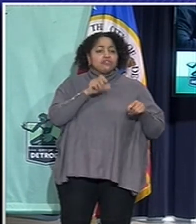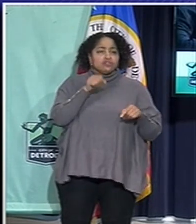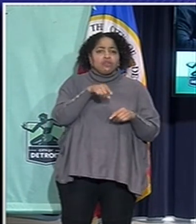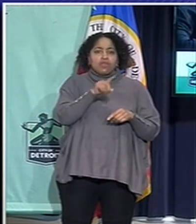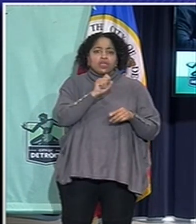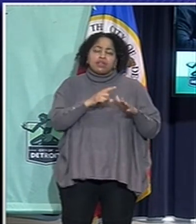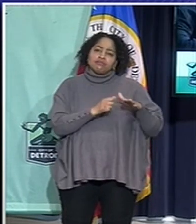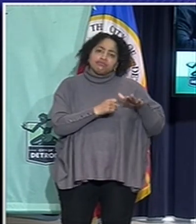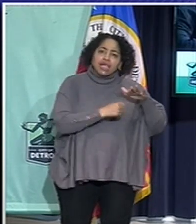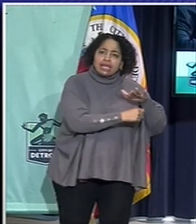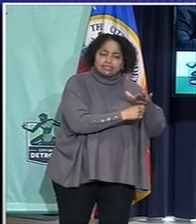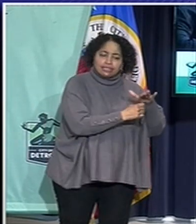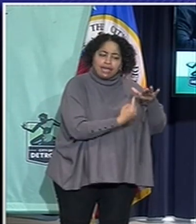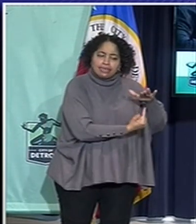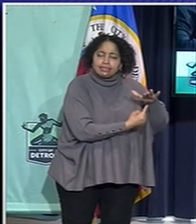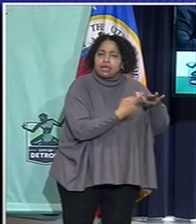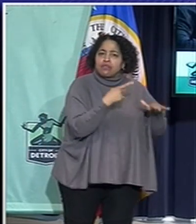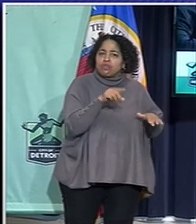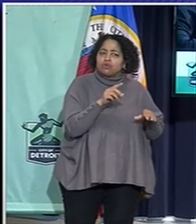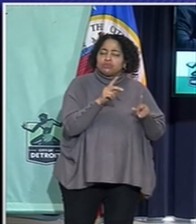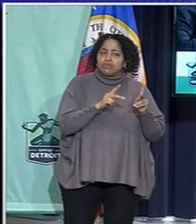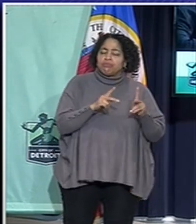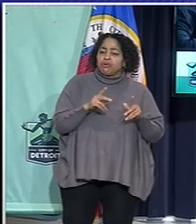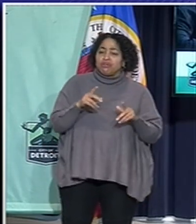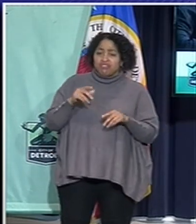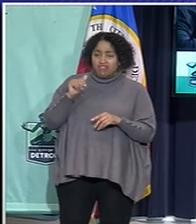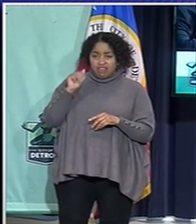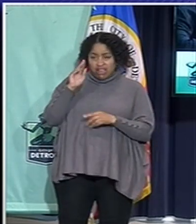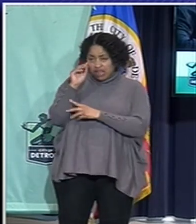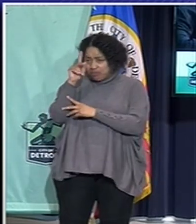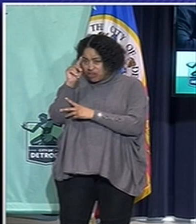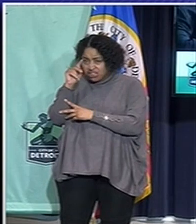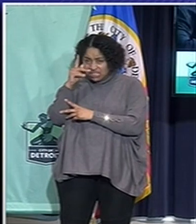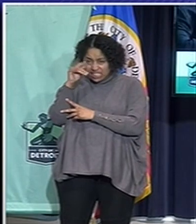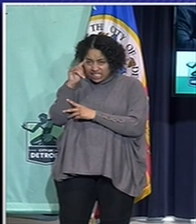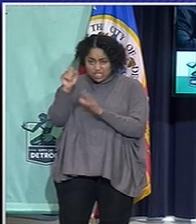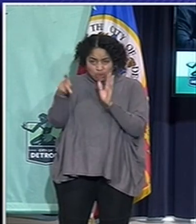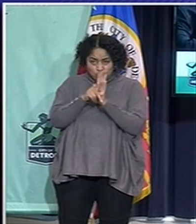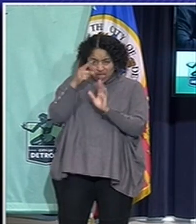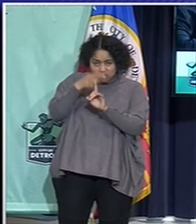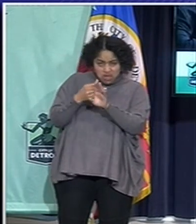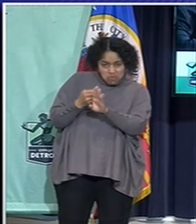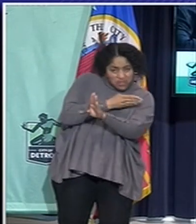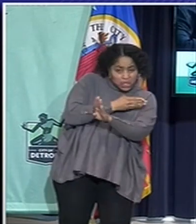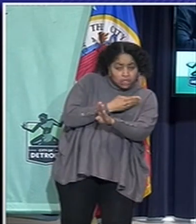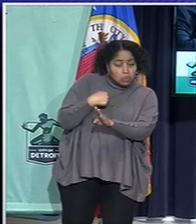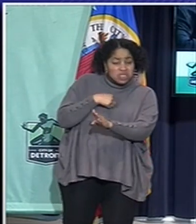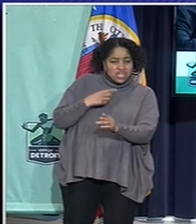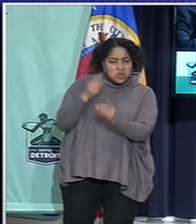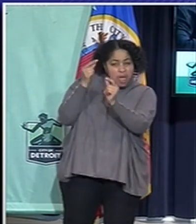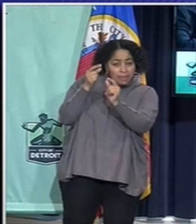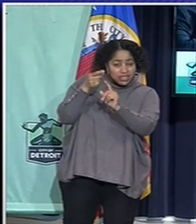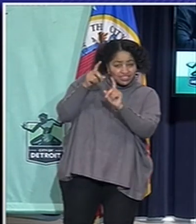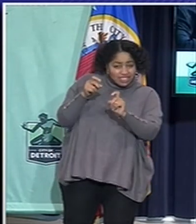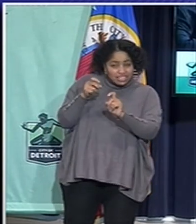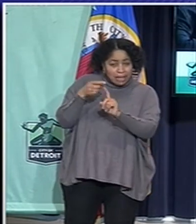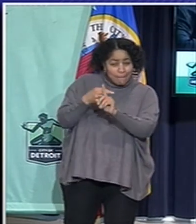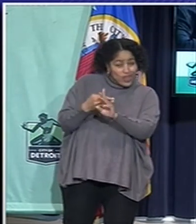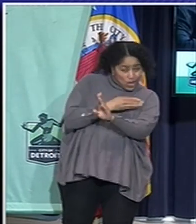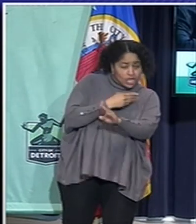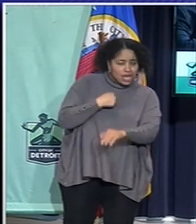them. Had the Abbott kits been approved a month earlier and we had rapid testing in this country a month earlier,